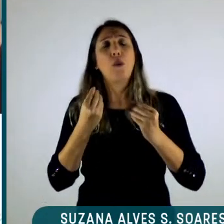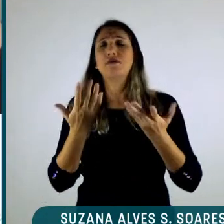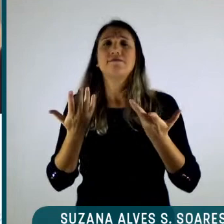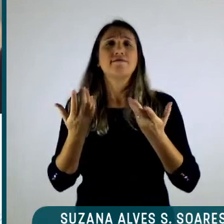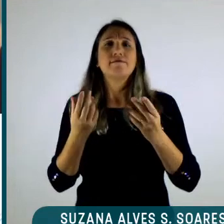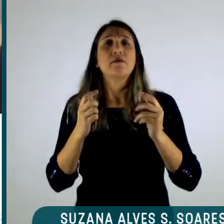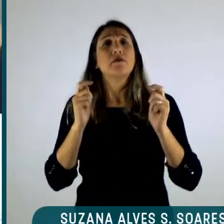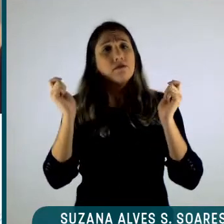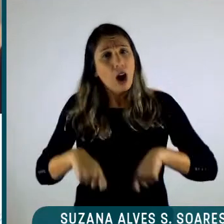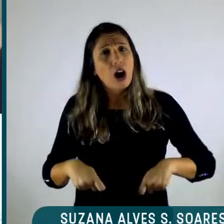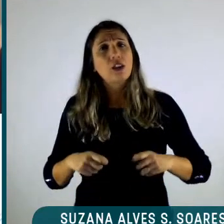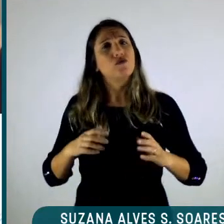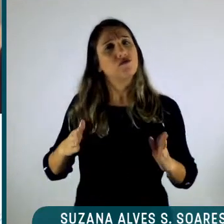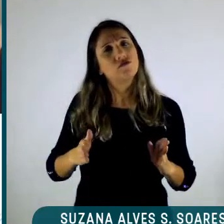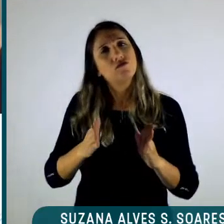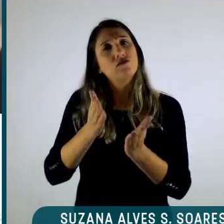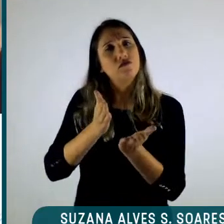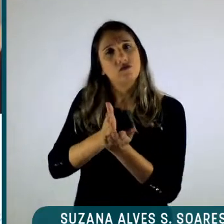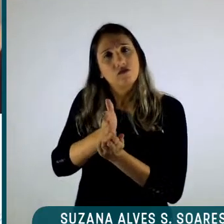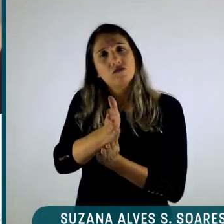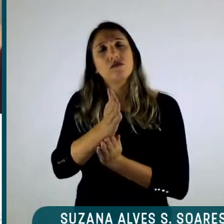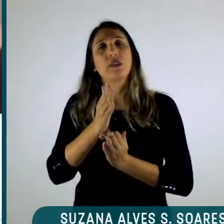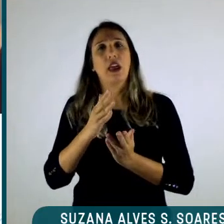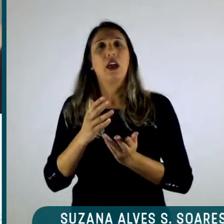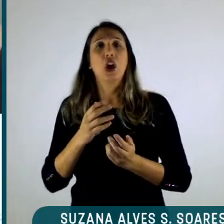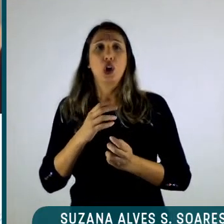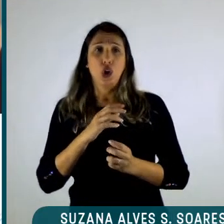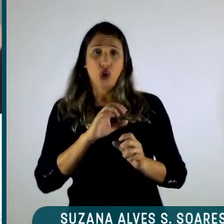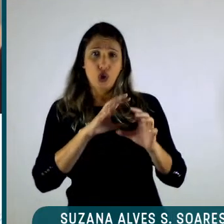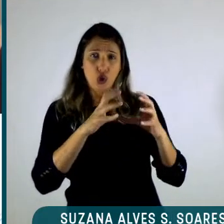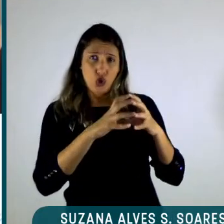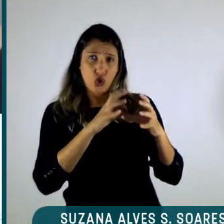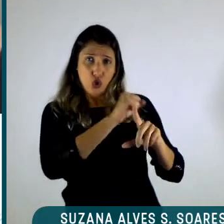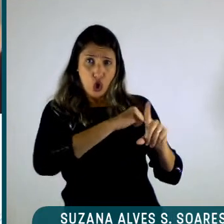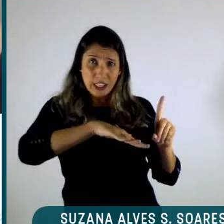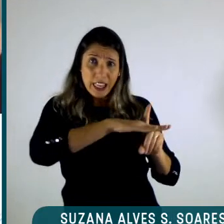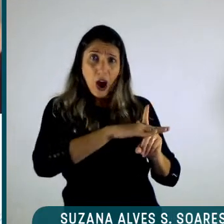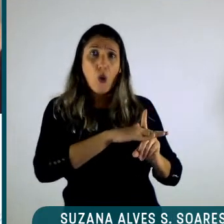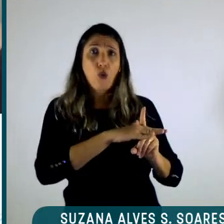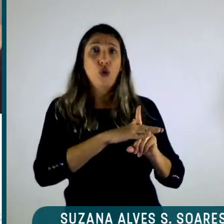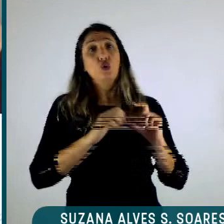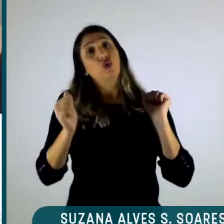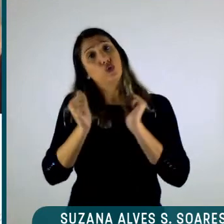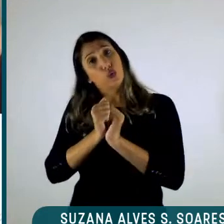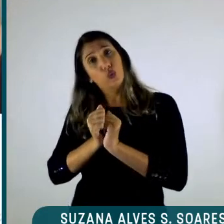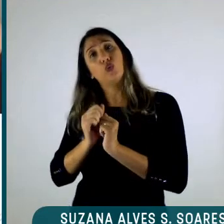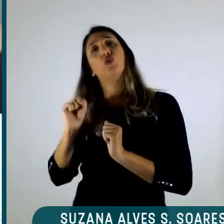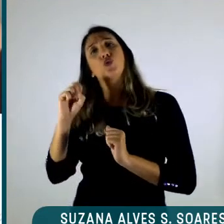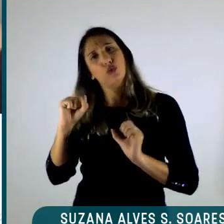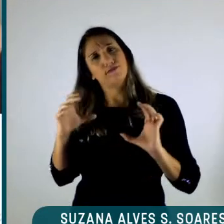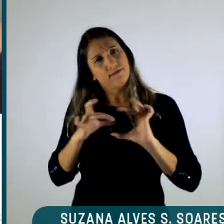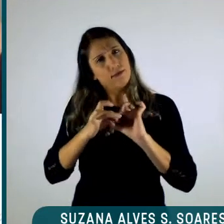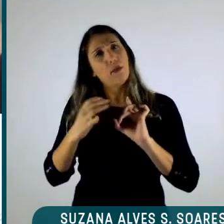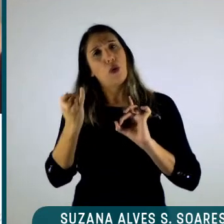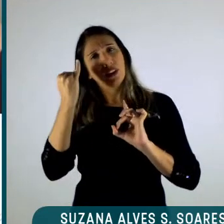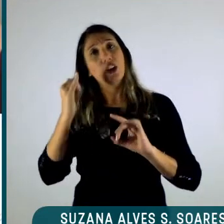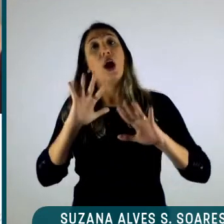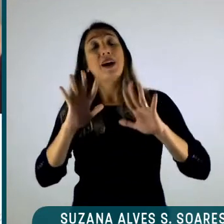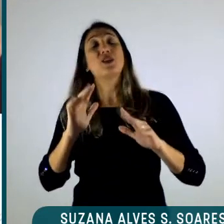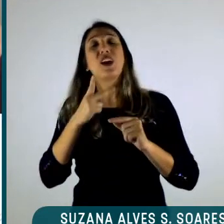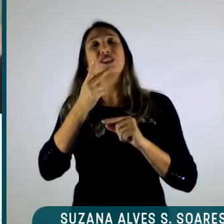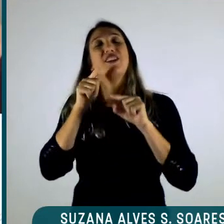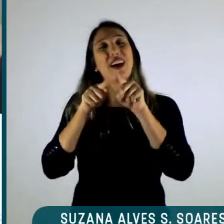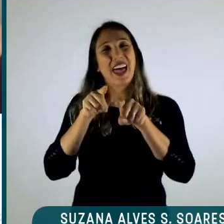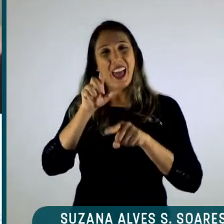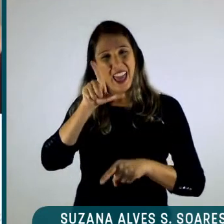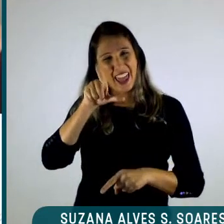that about how it is impossible for us to go ahead without having the social participation. Health system will exist with social participation. I'd